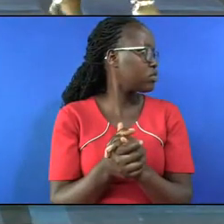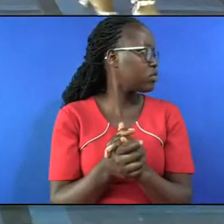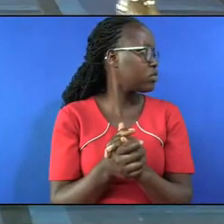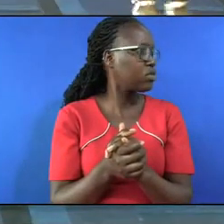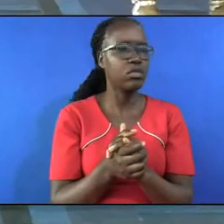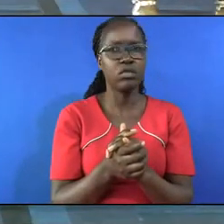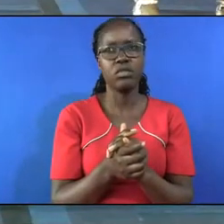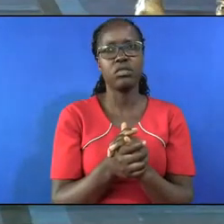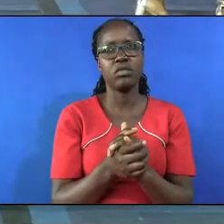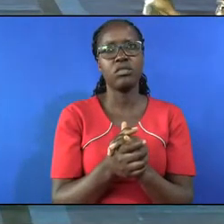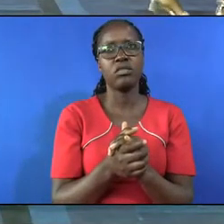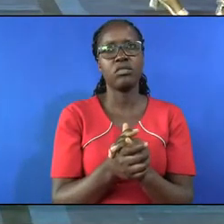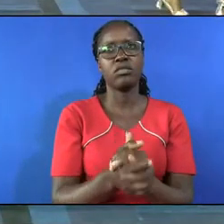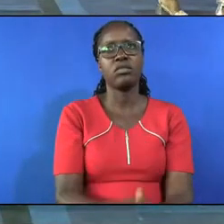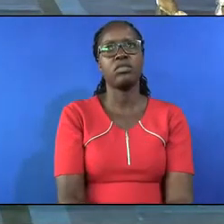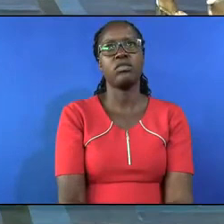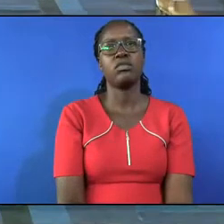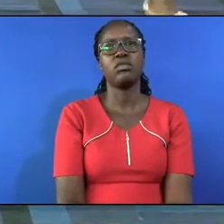Chronicles. Chapter